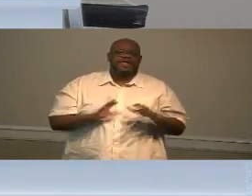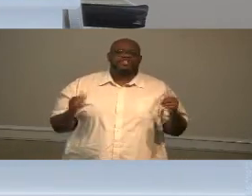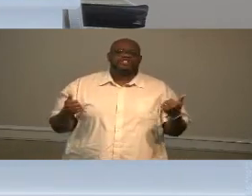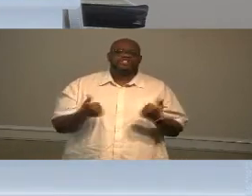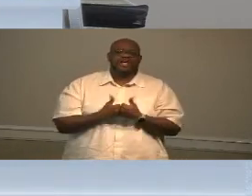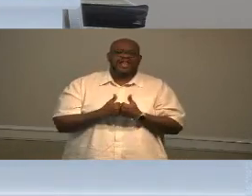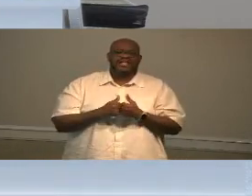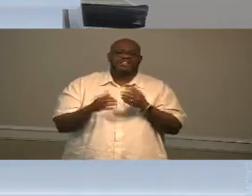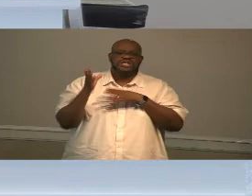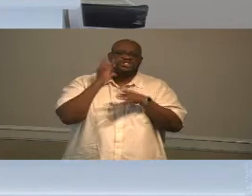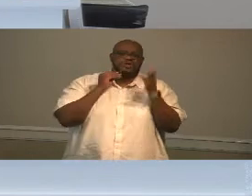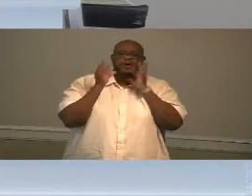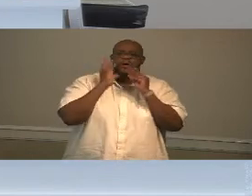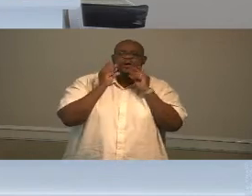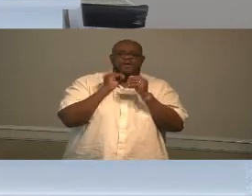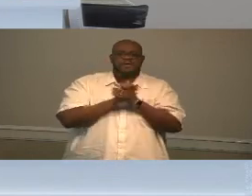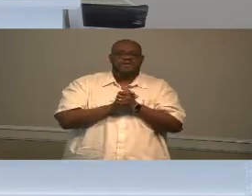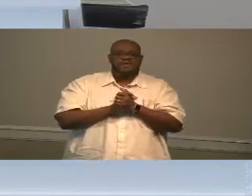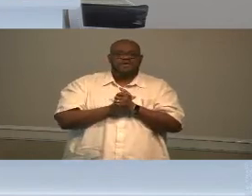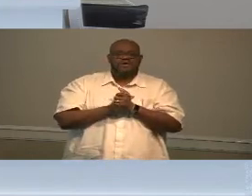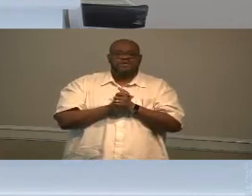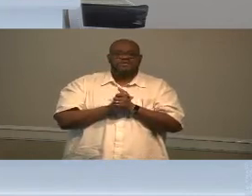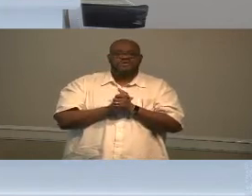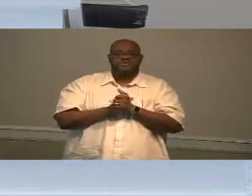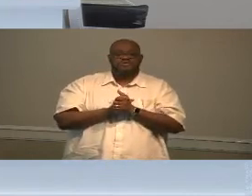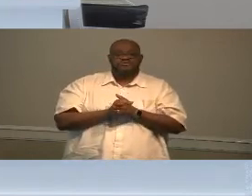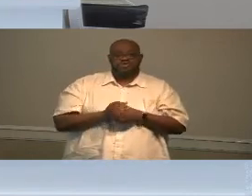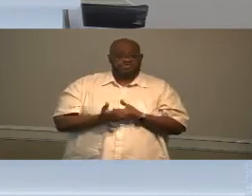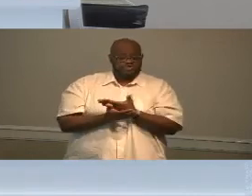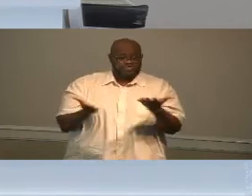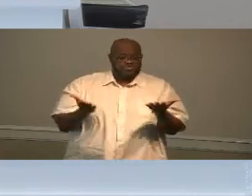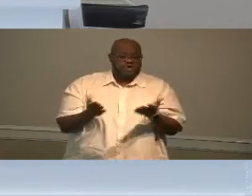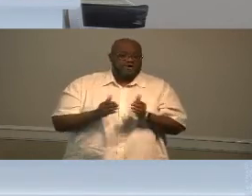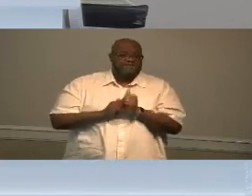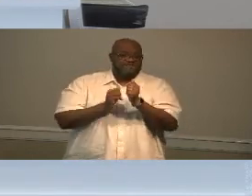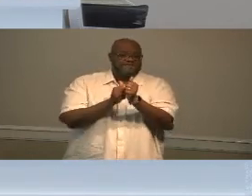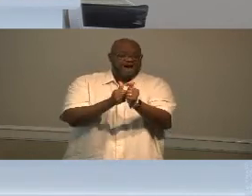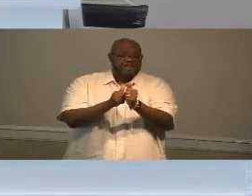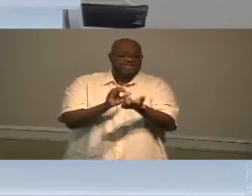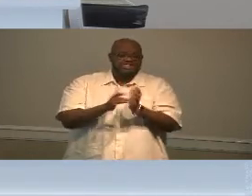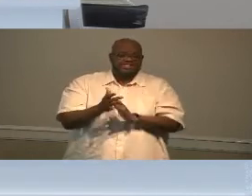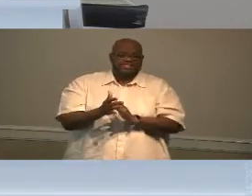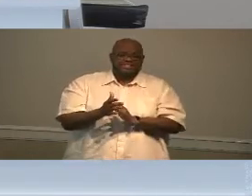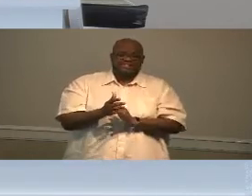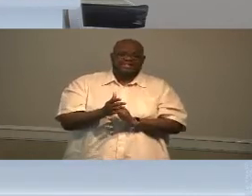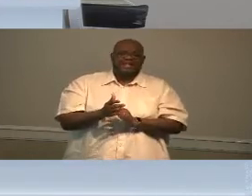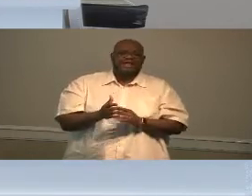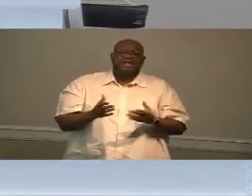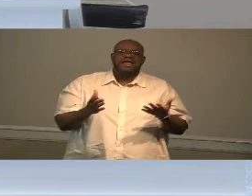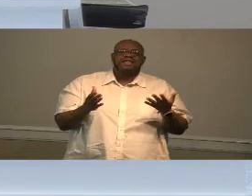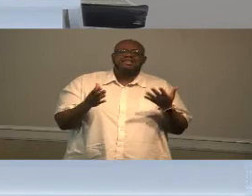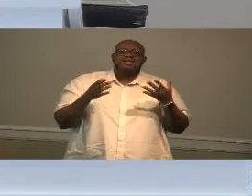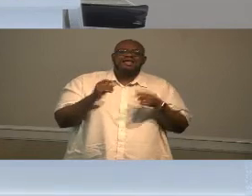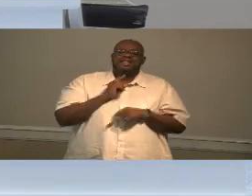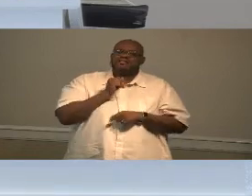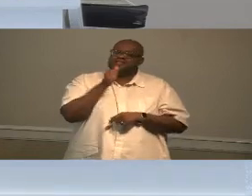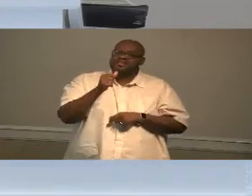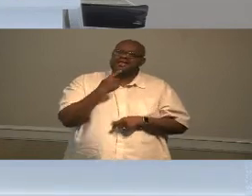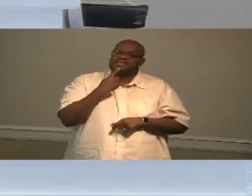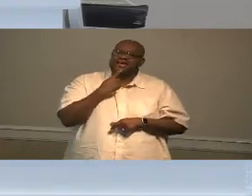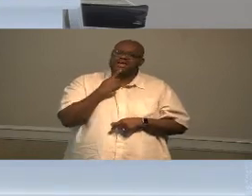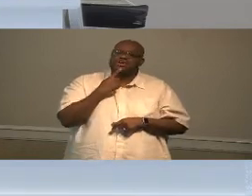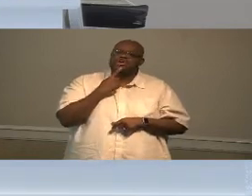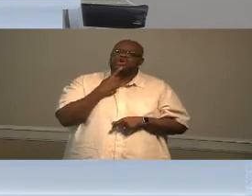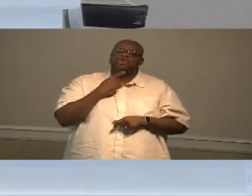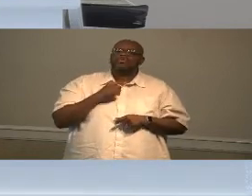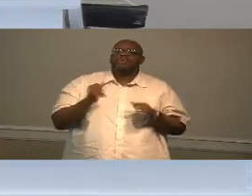circumstances. Just because you follow Jesus doesn't mean you will avoid storms. The disciples can say we